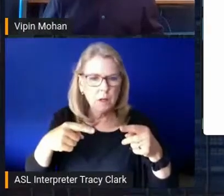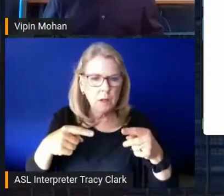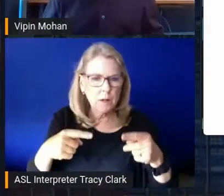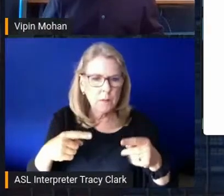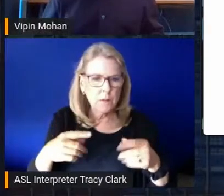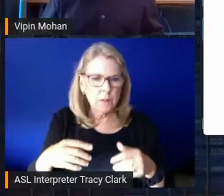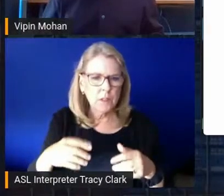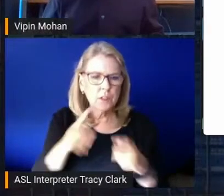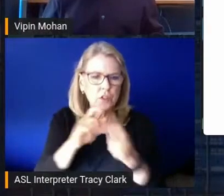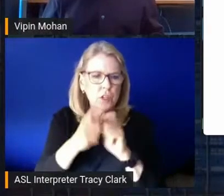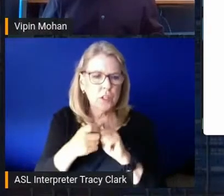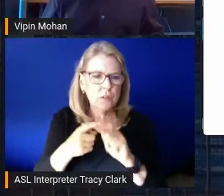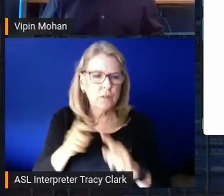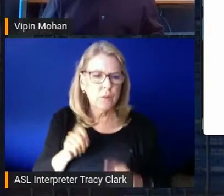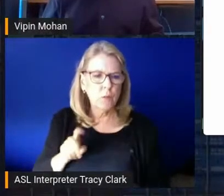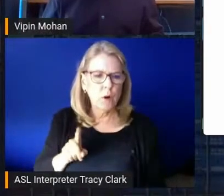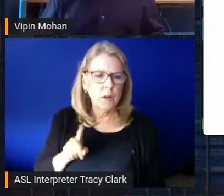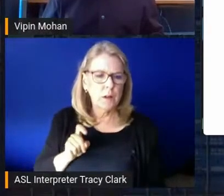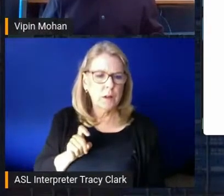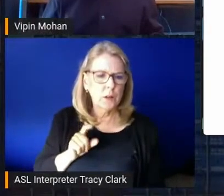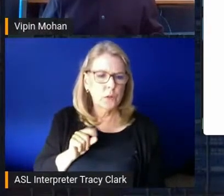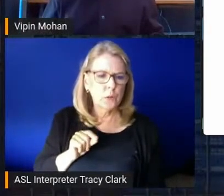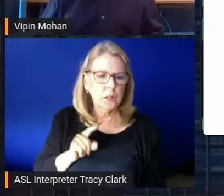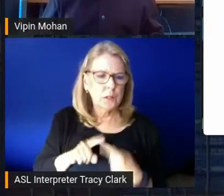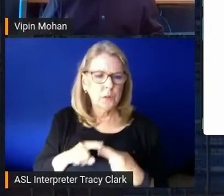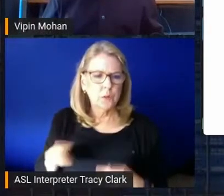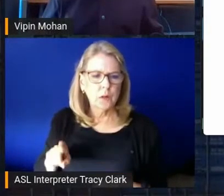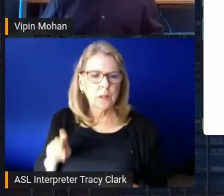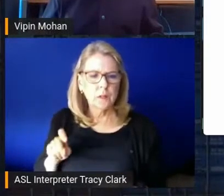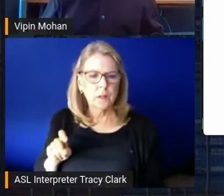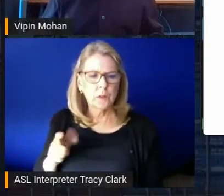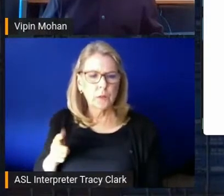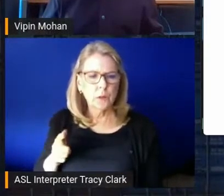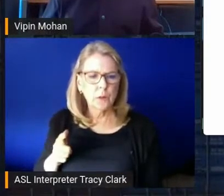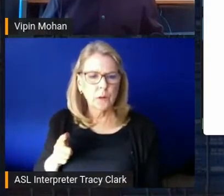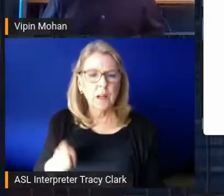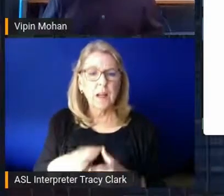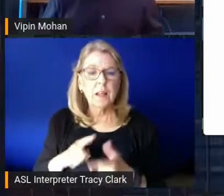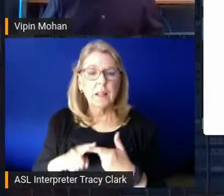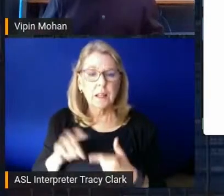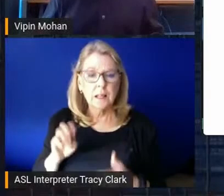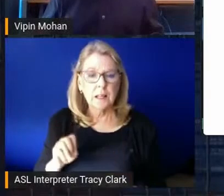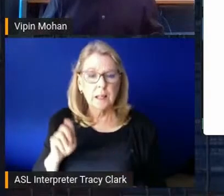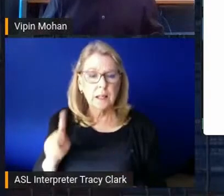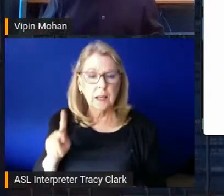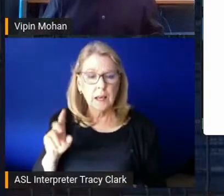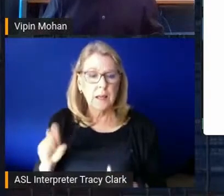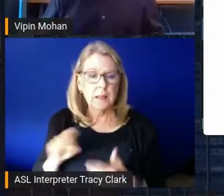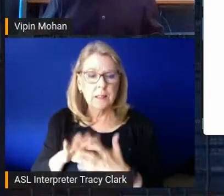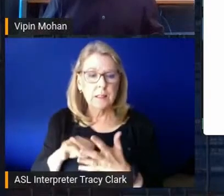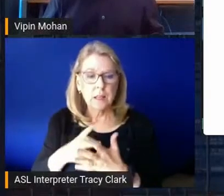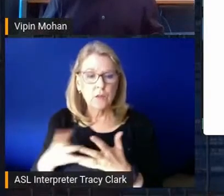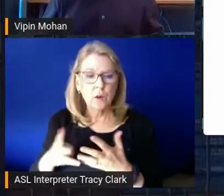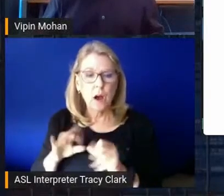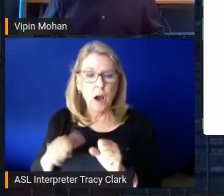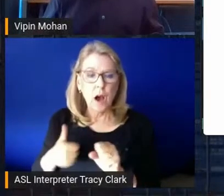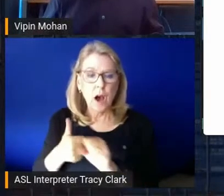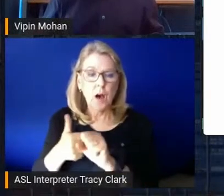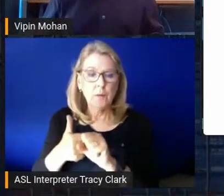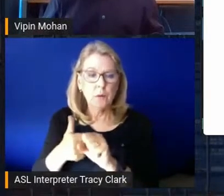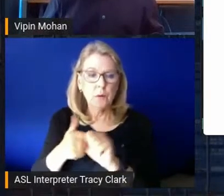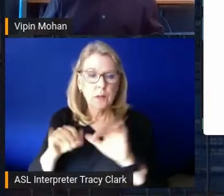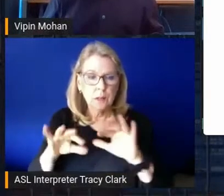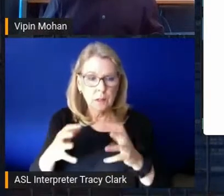to 121. And then I'm going to run through the EKS-kettle upgrade cluster command, supplying